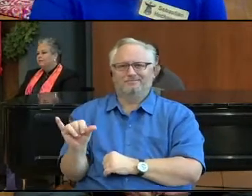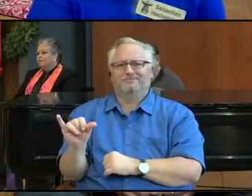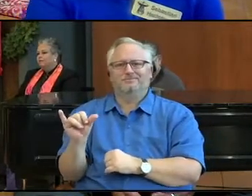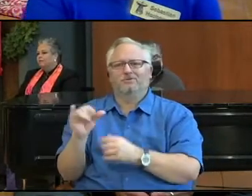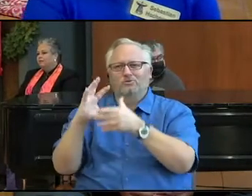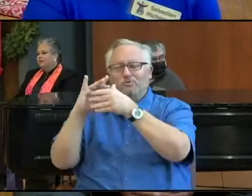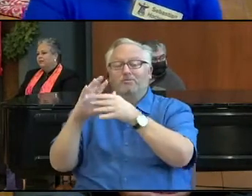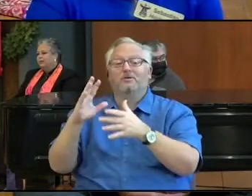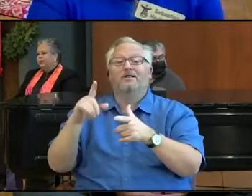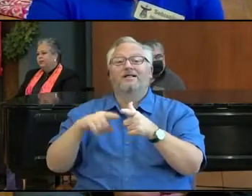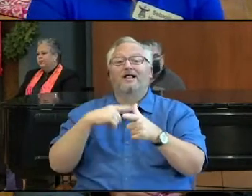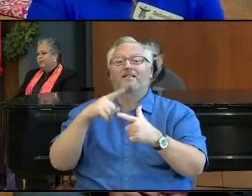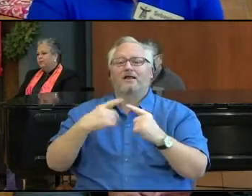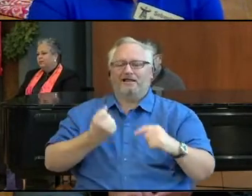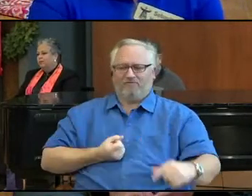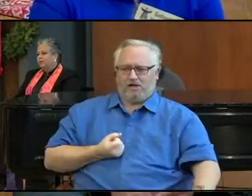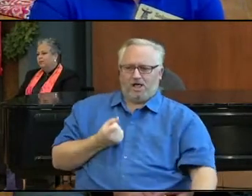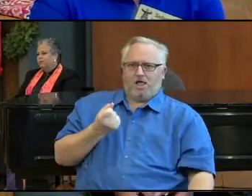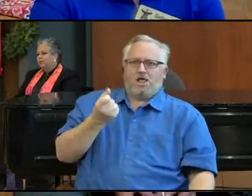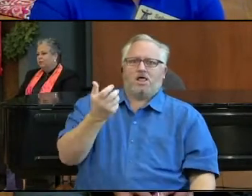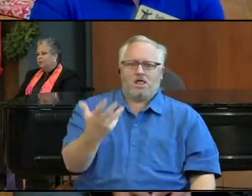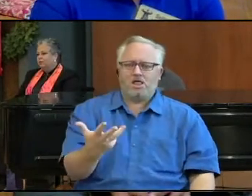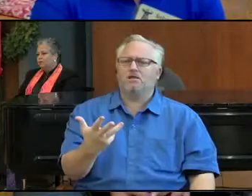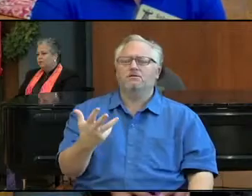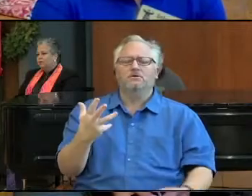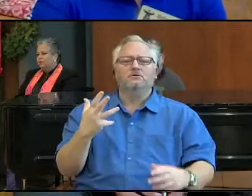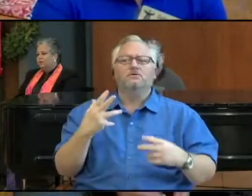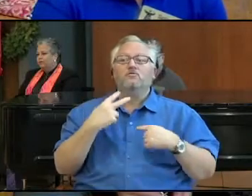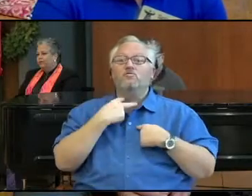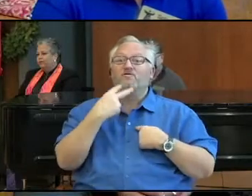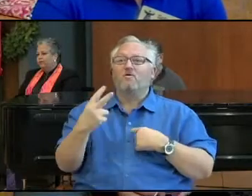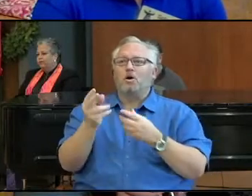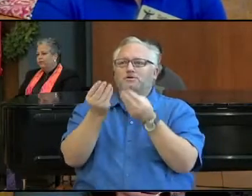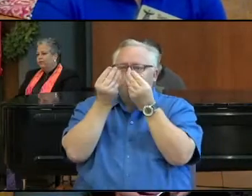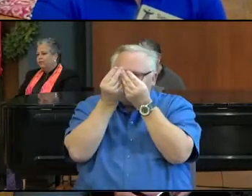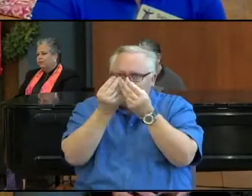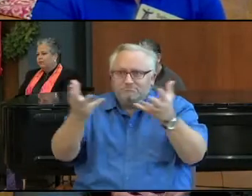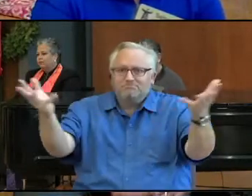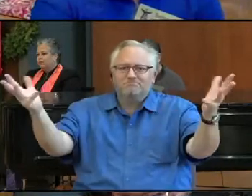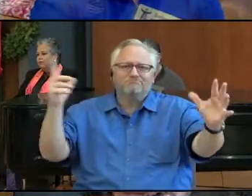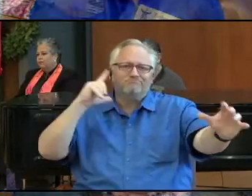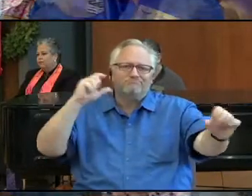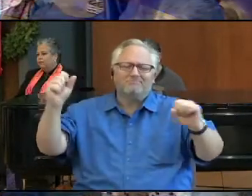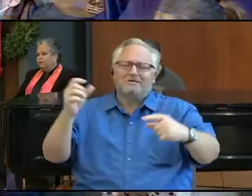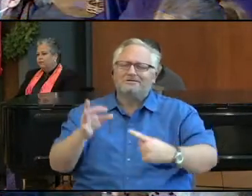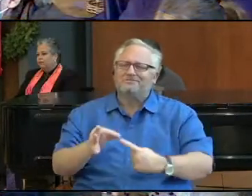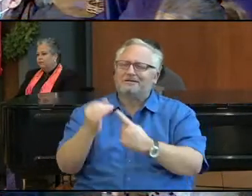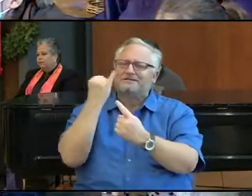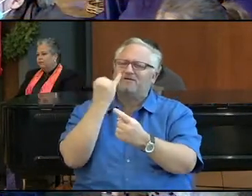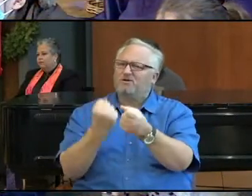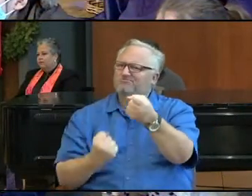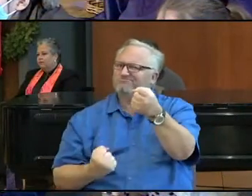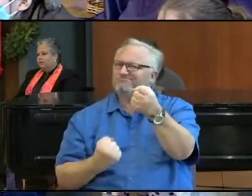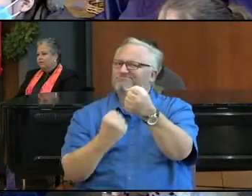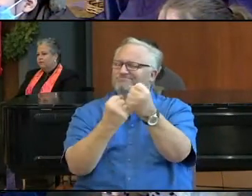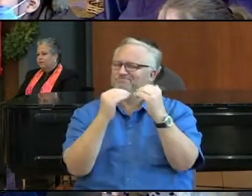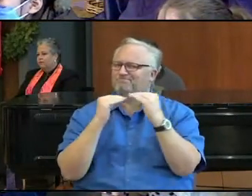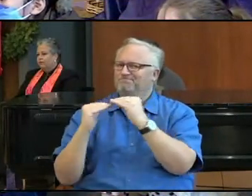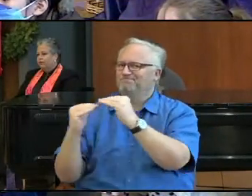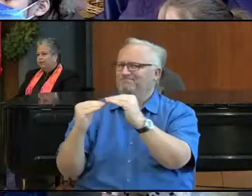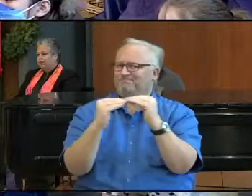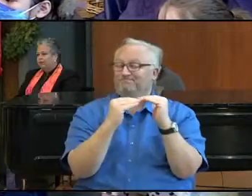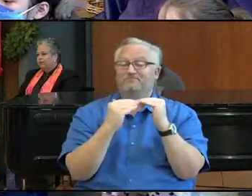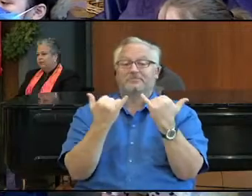loud and clear and able to be heard, especially when we're speaking up for justice. And so let's take a look at our